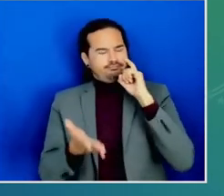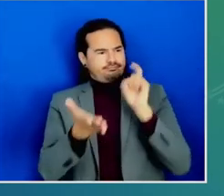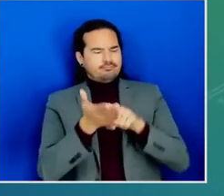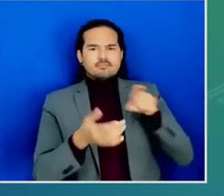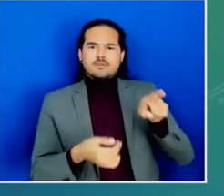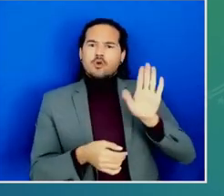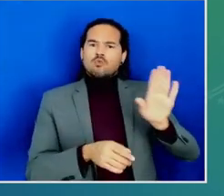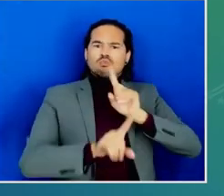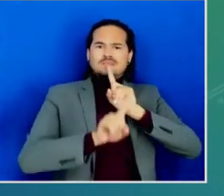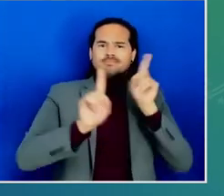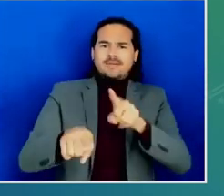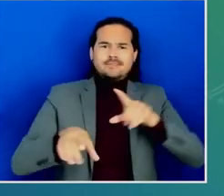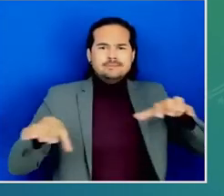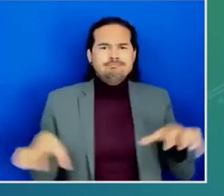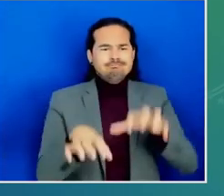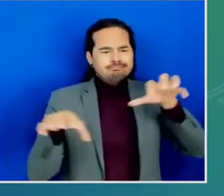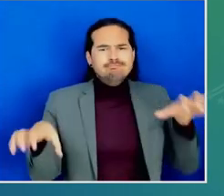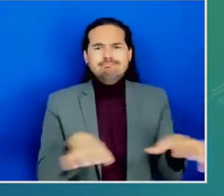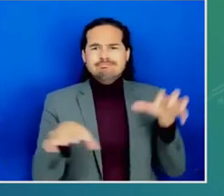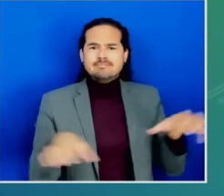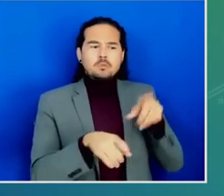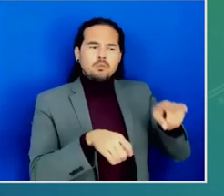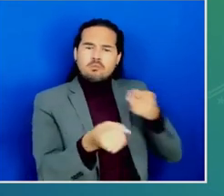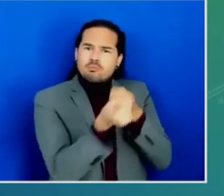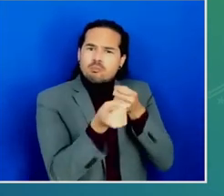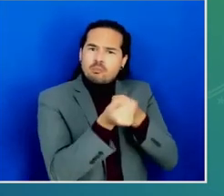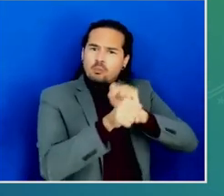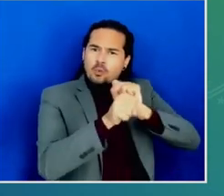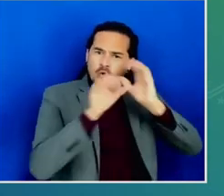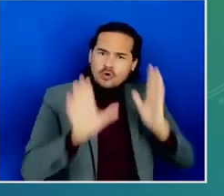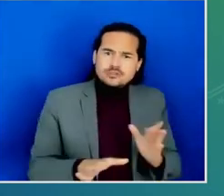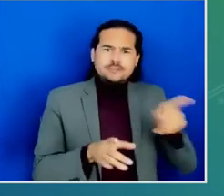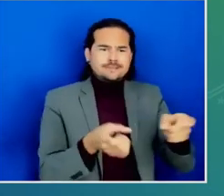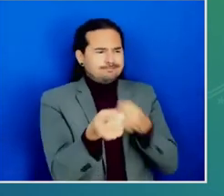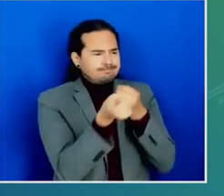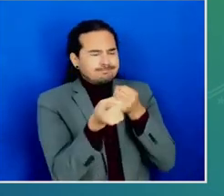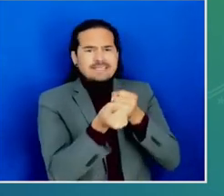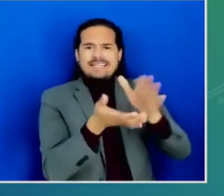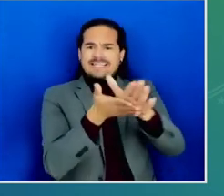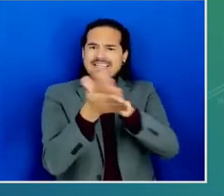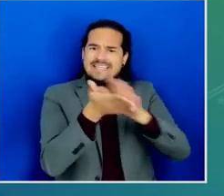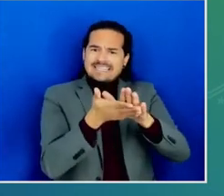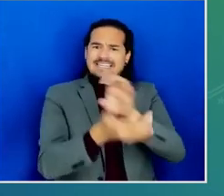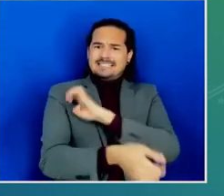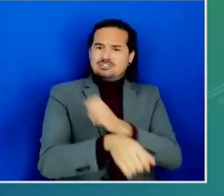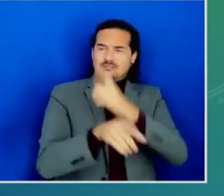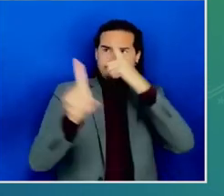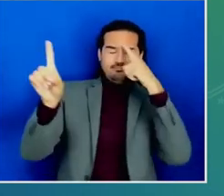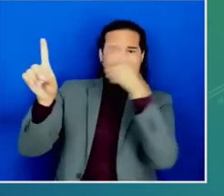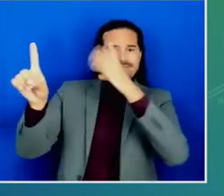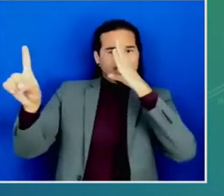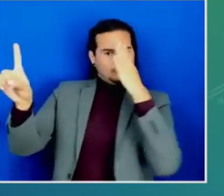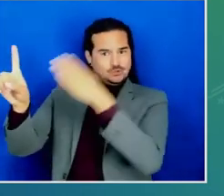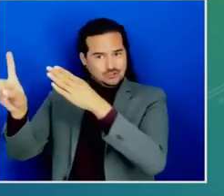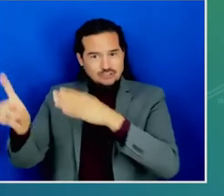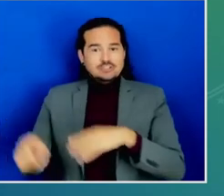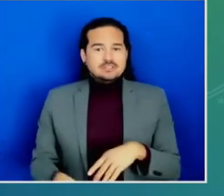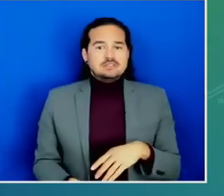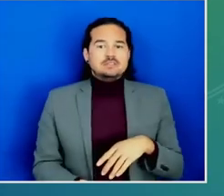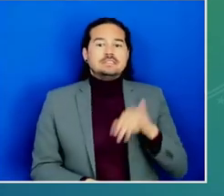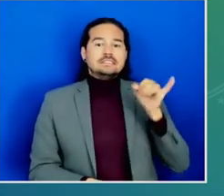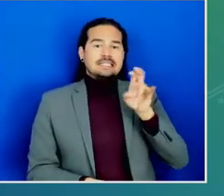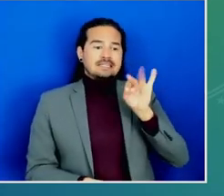workers. She bet on the promise of a clean energy future. Her leadership helped rescue the automobile industry in the United States